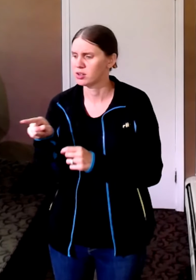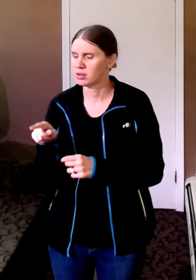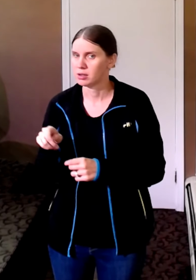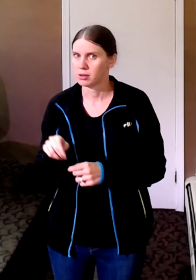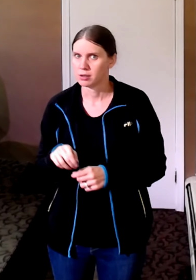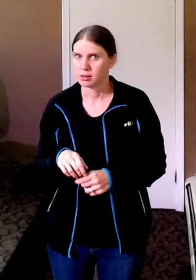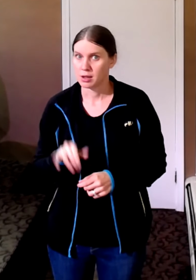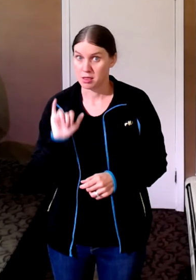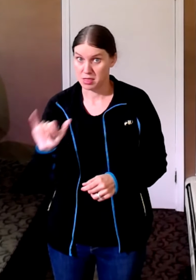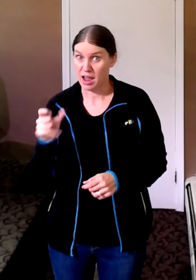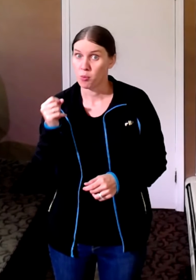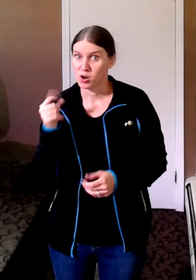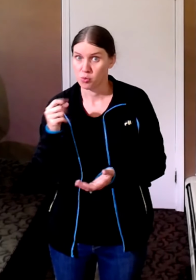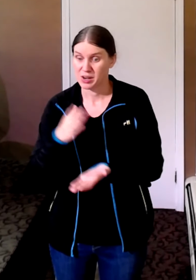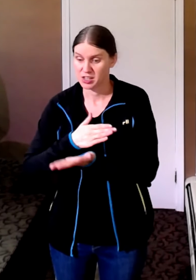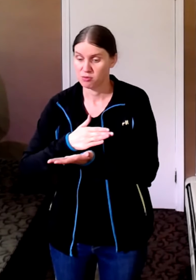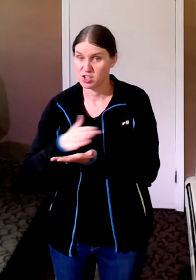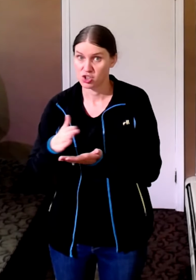away from you faster than that.